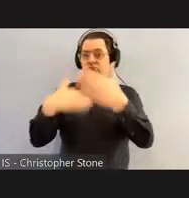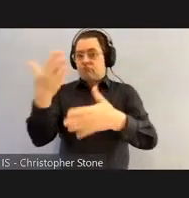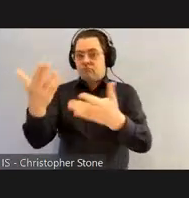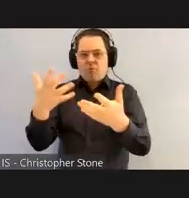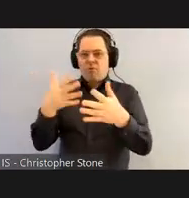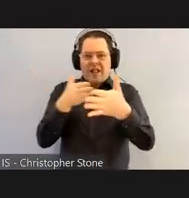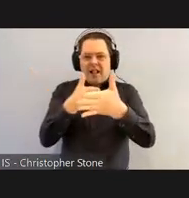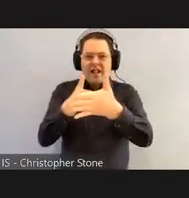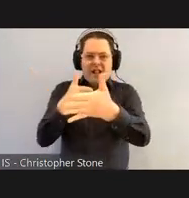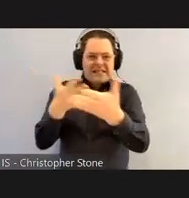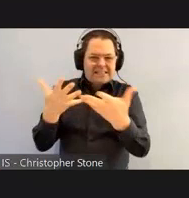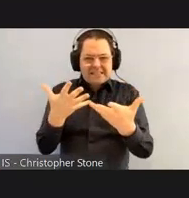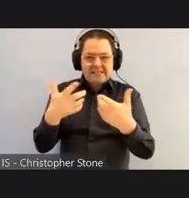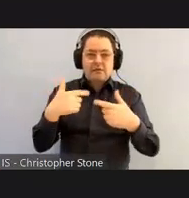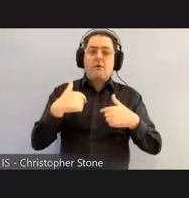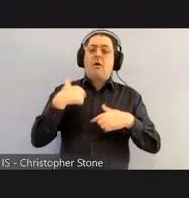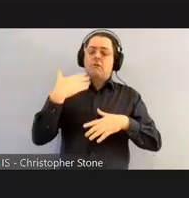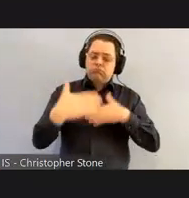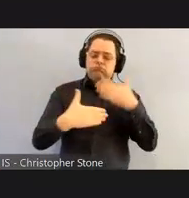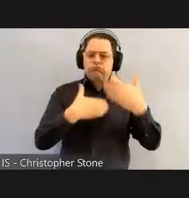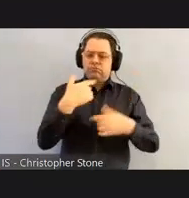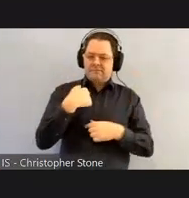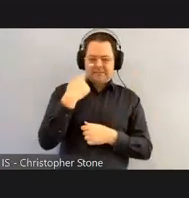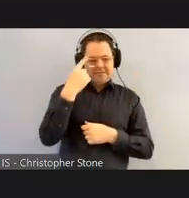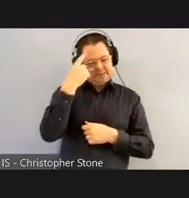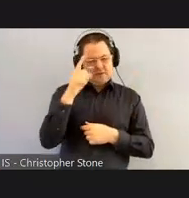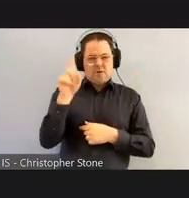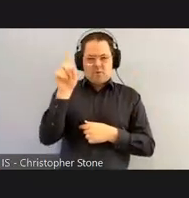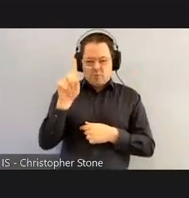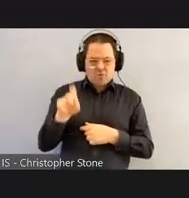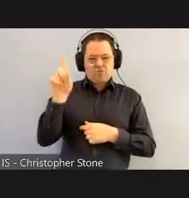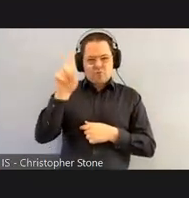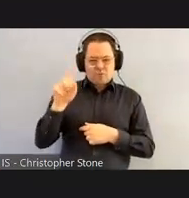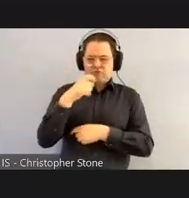kept asking so many questions.